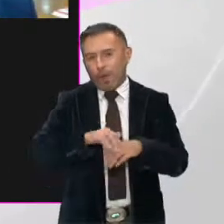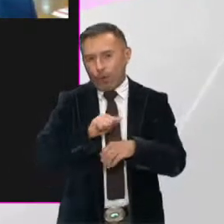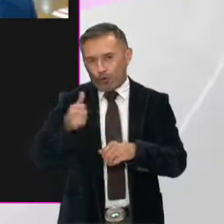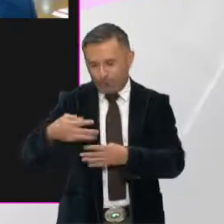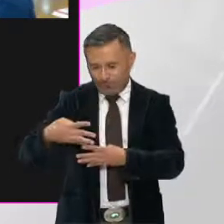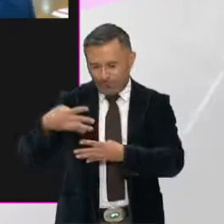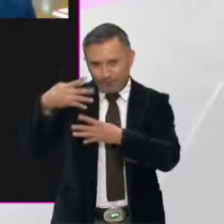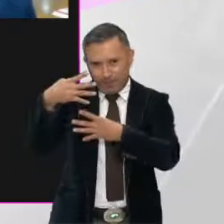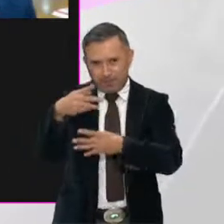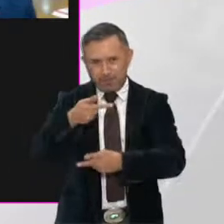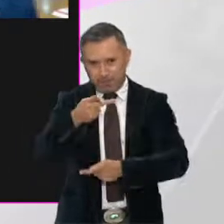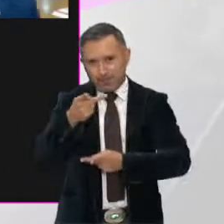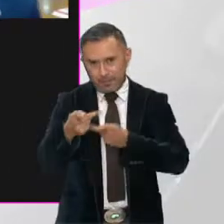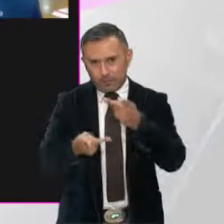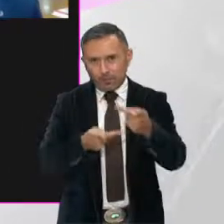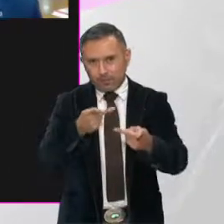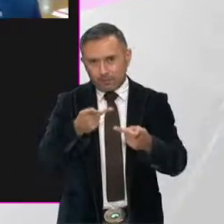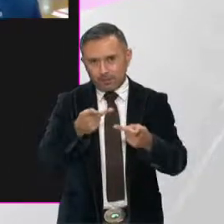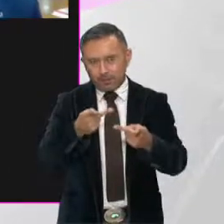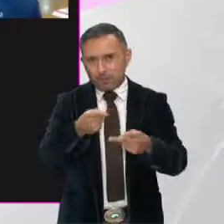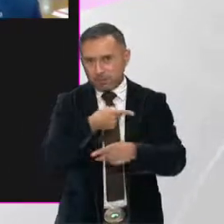And